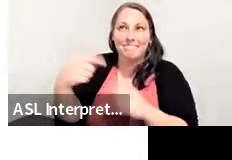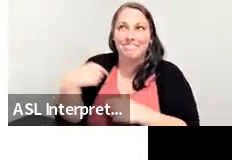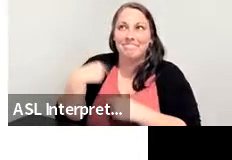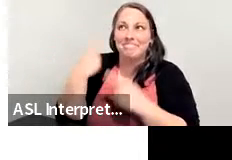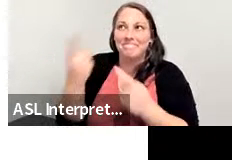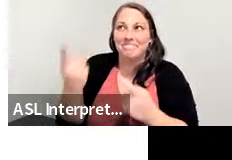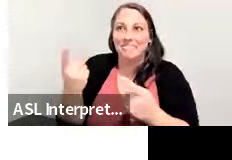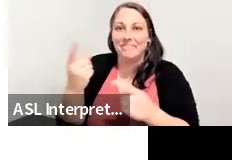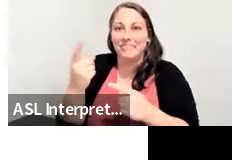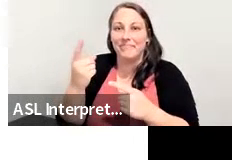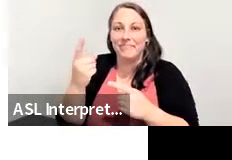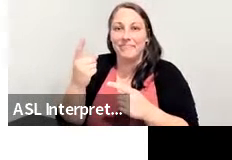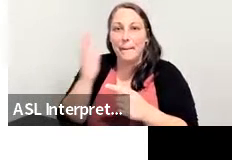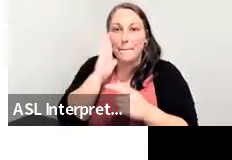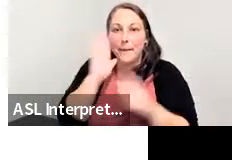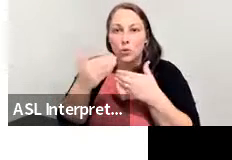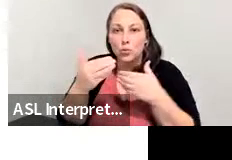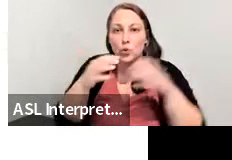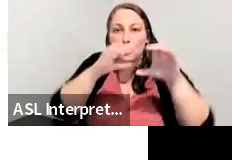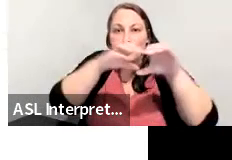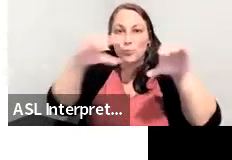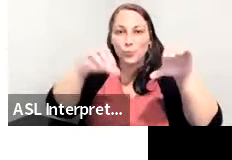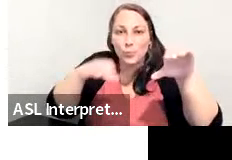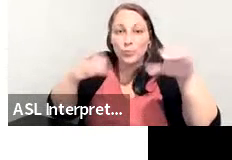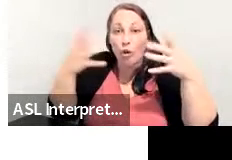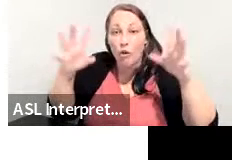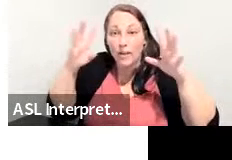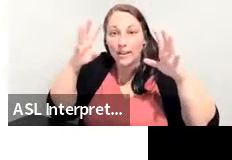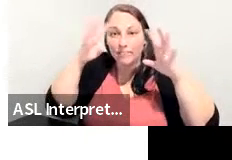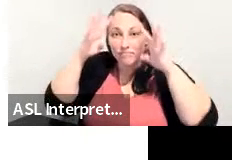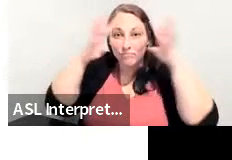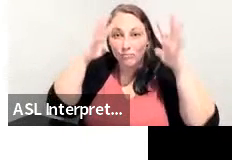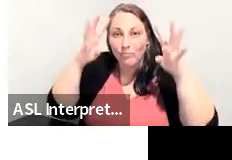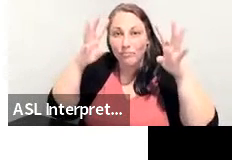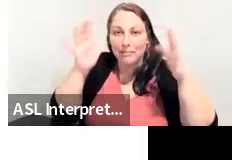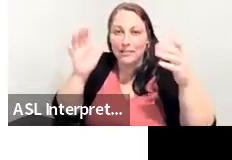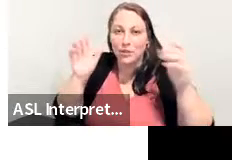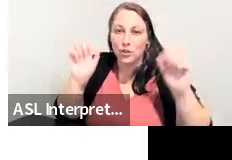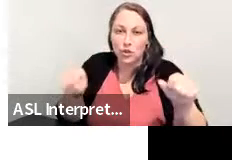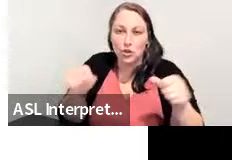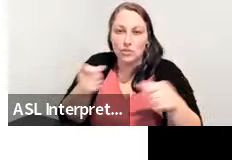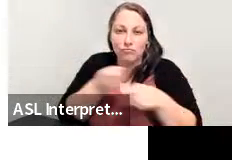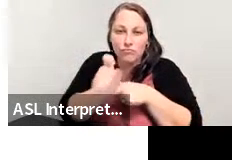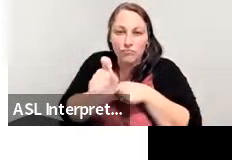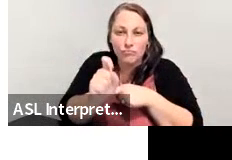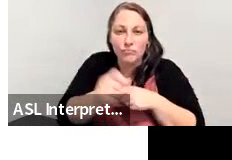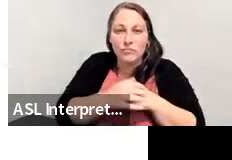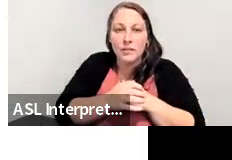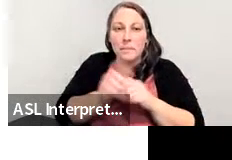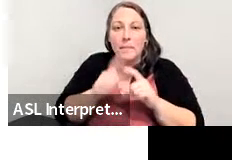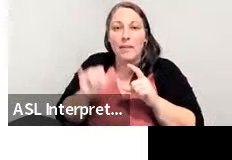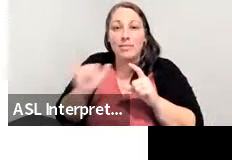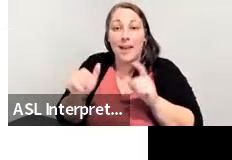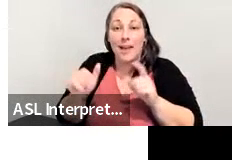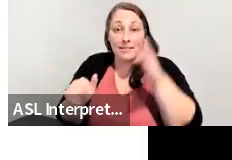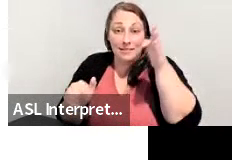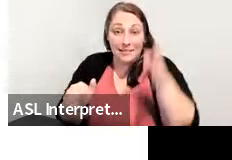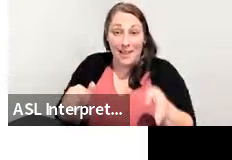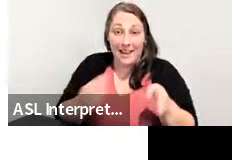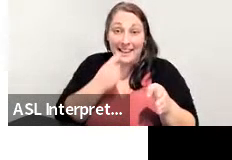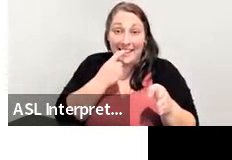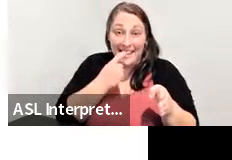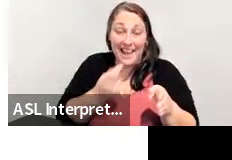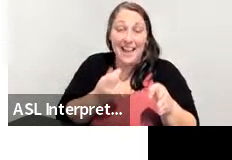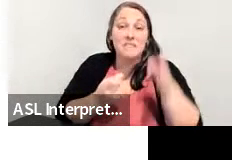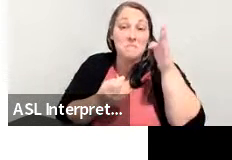unit layouts and all of that, but the idea of that glass coming down that side would be really nice as well,